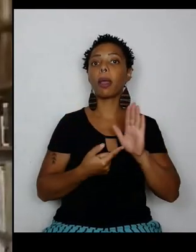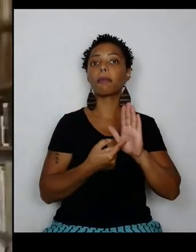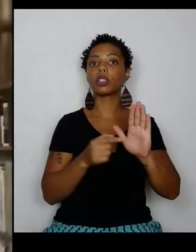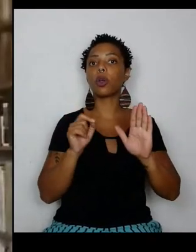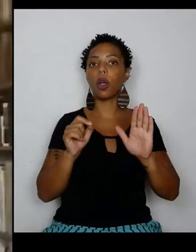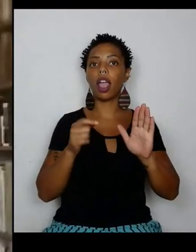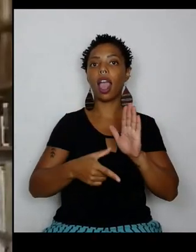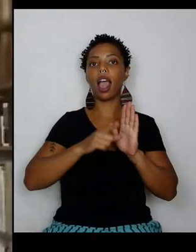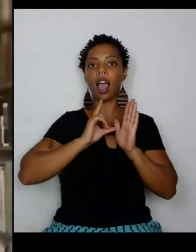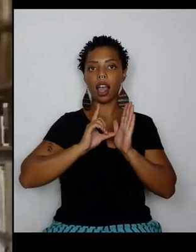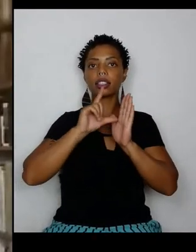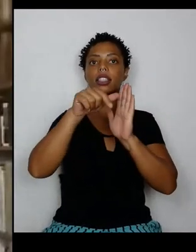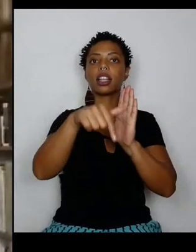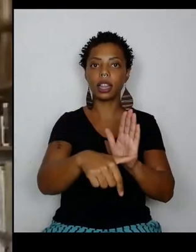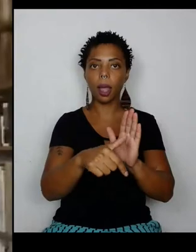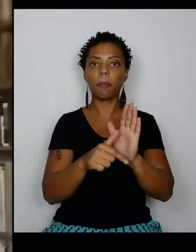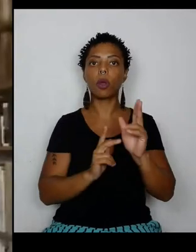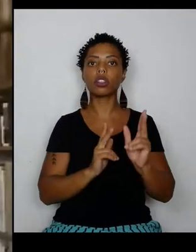self